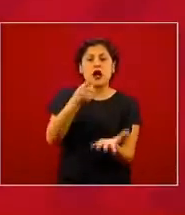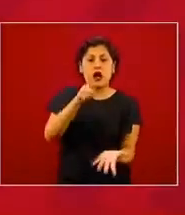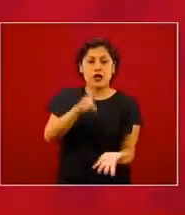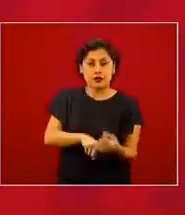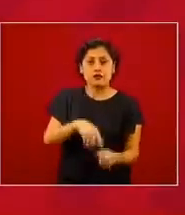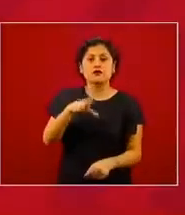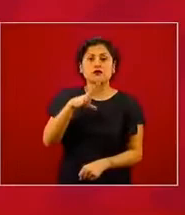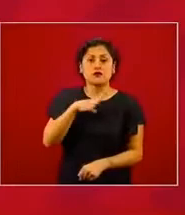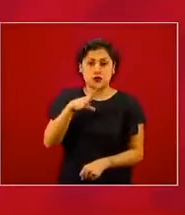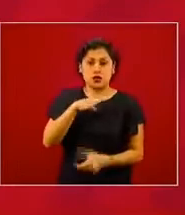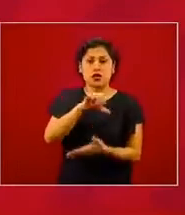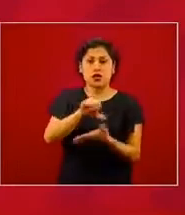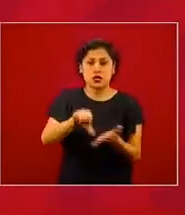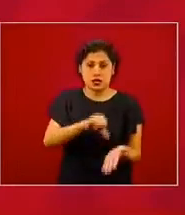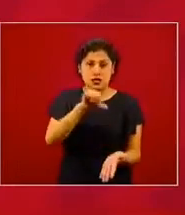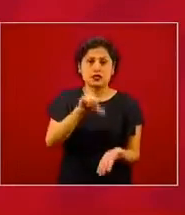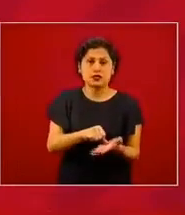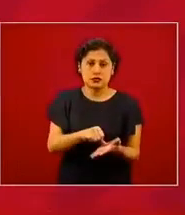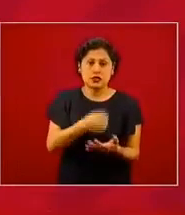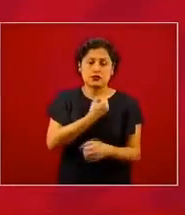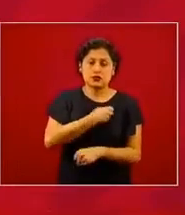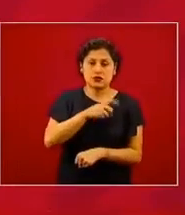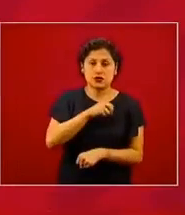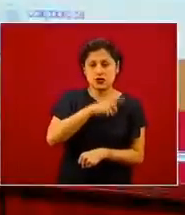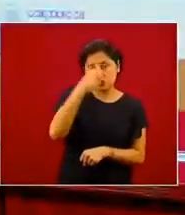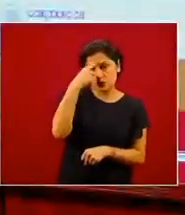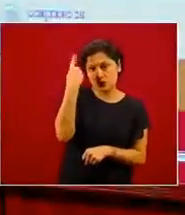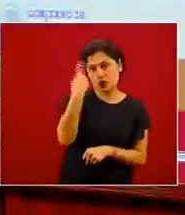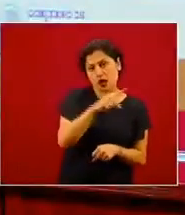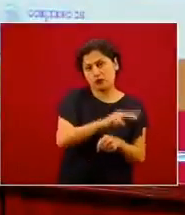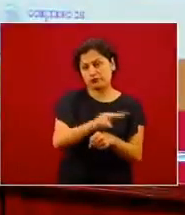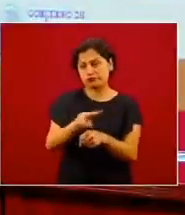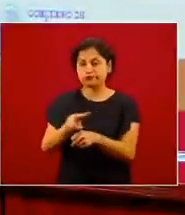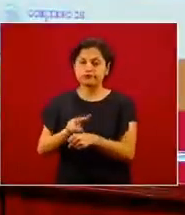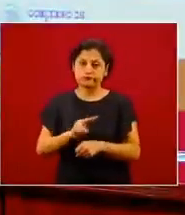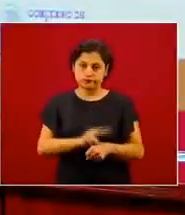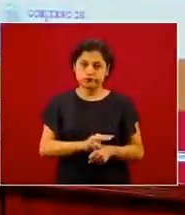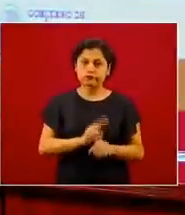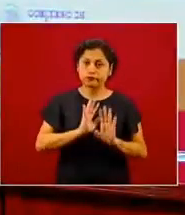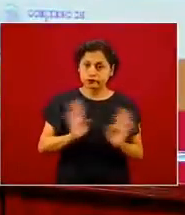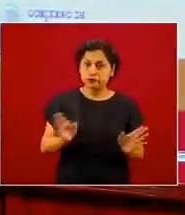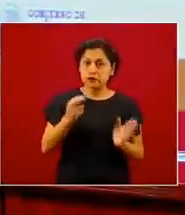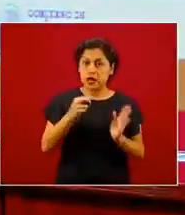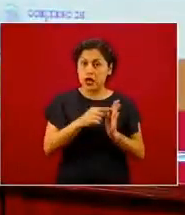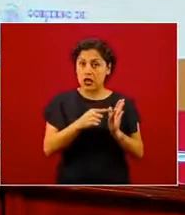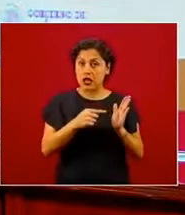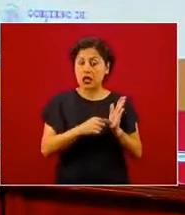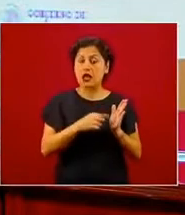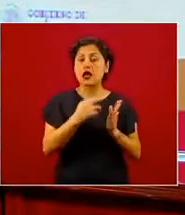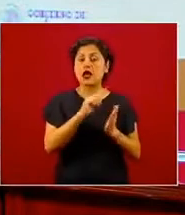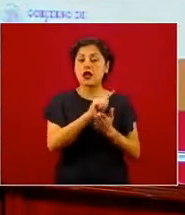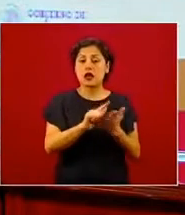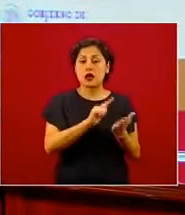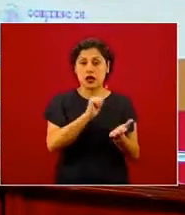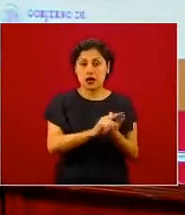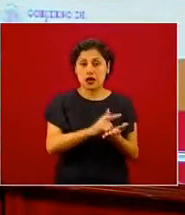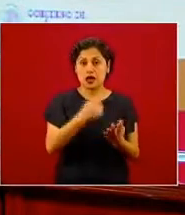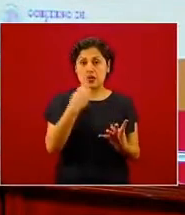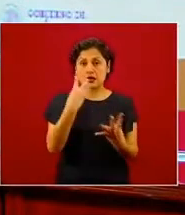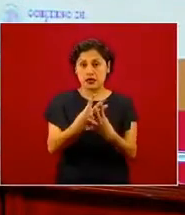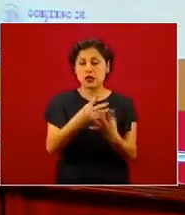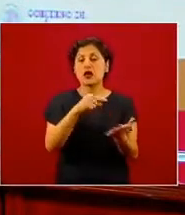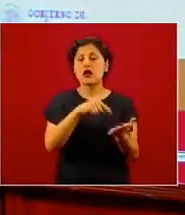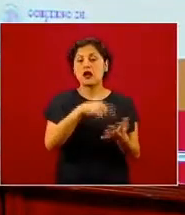have a medical unit. It's part of their regulations or their standards to have a medical unit to